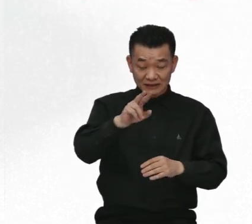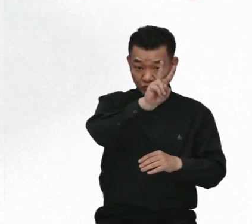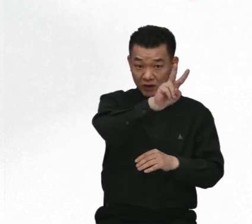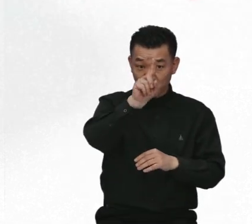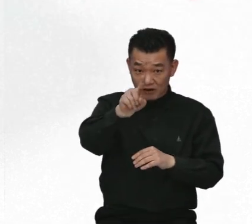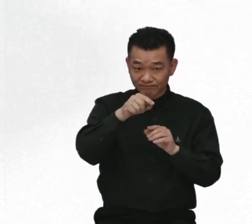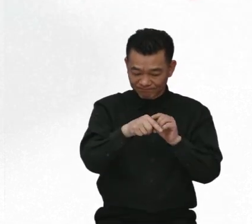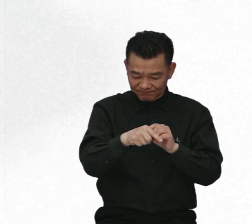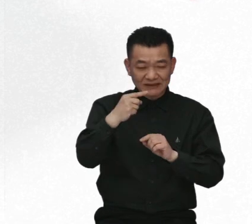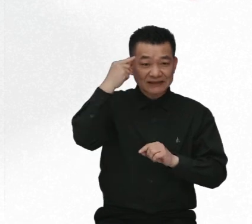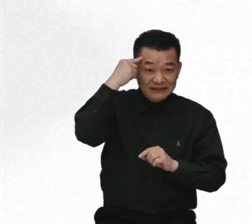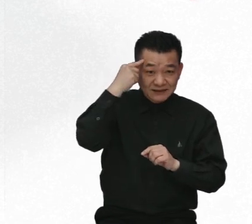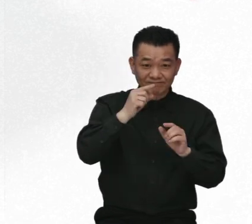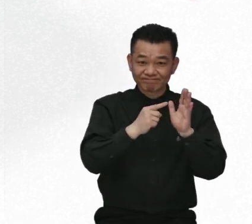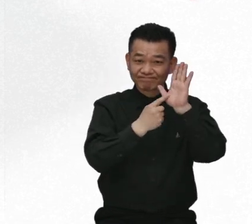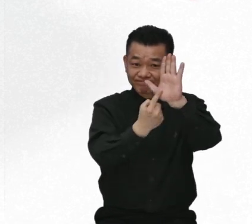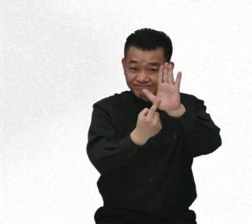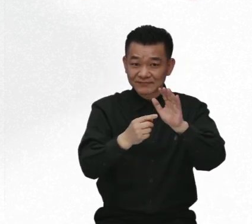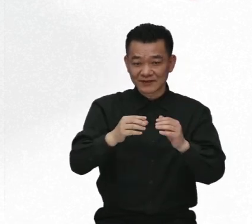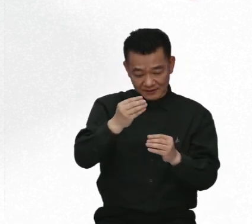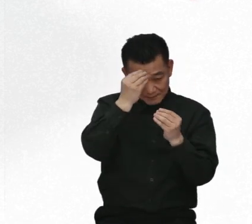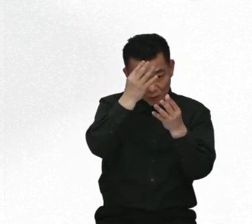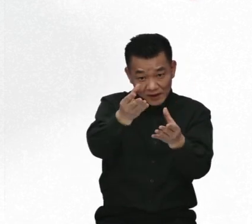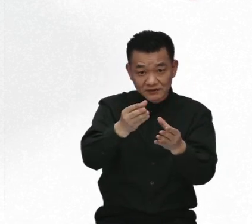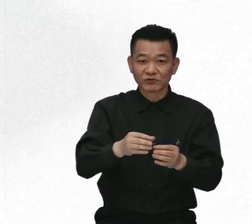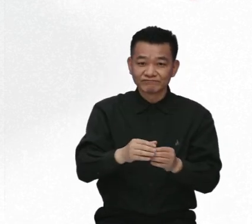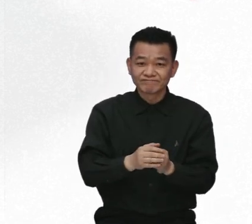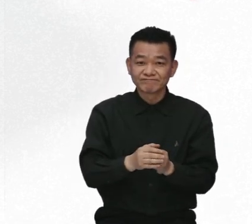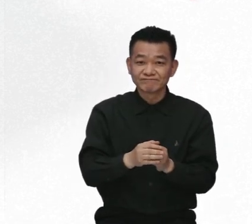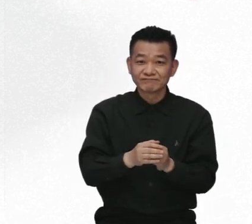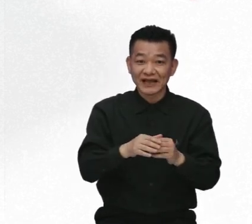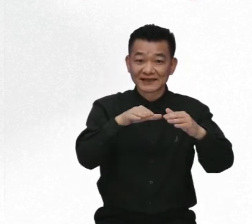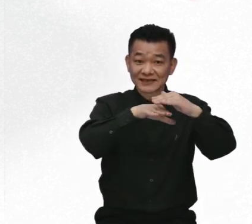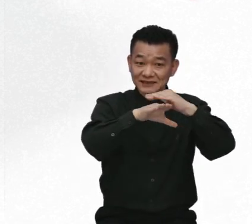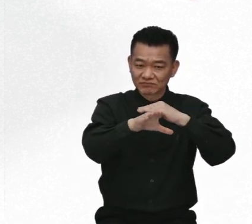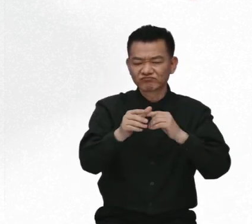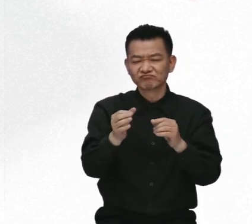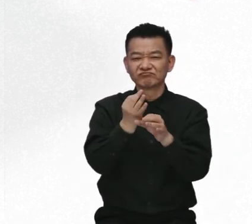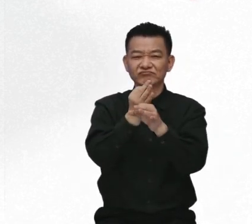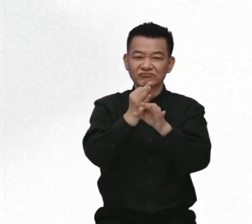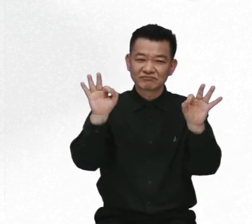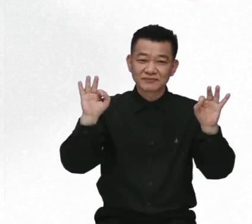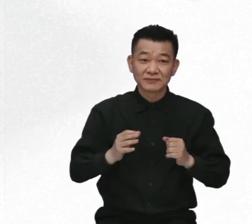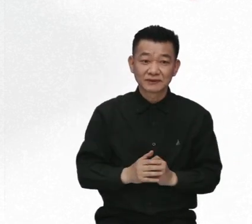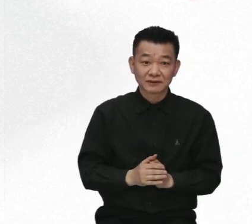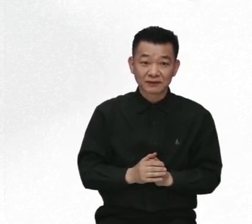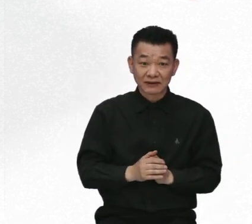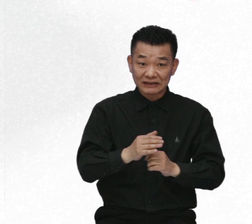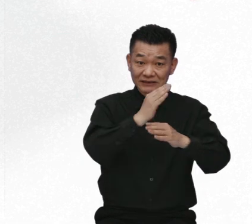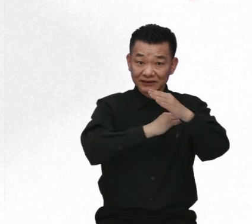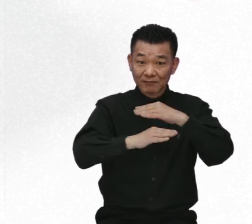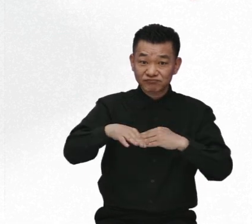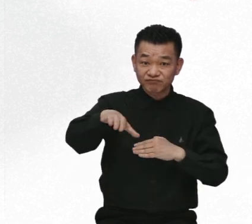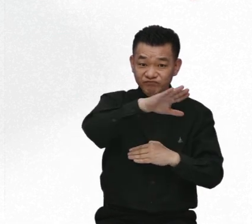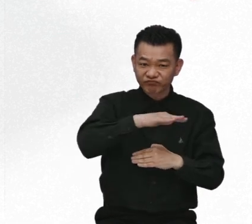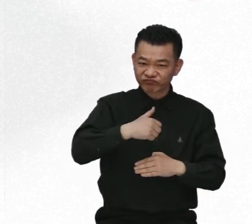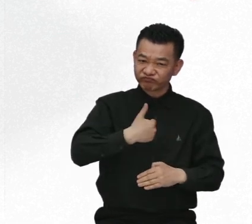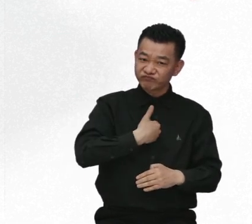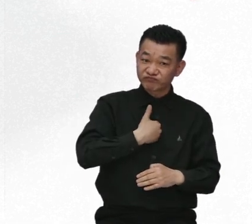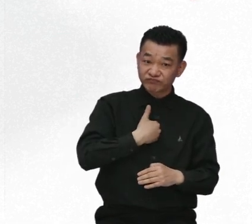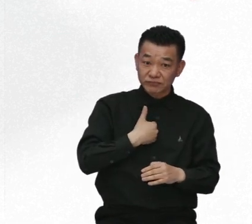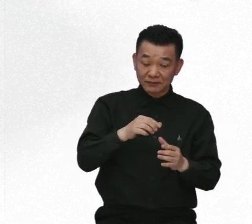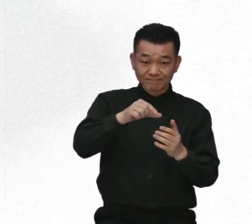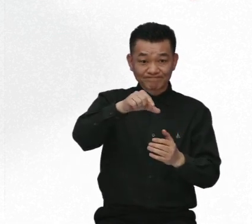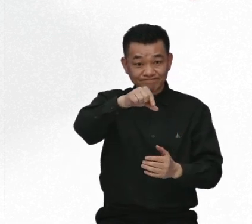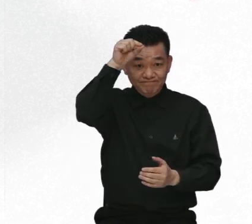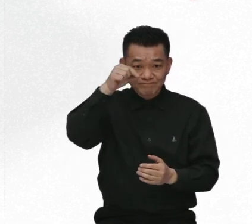Article 21. Freedom of expression and opinion, and access to information. Persons with disabilities have the right